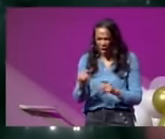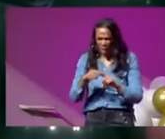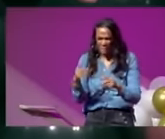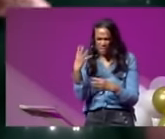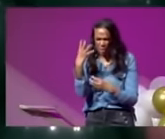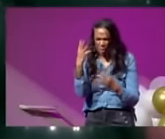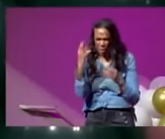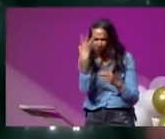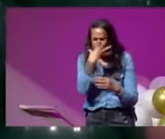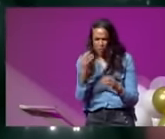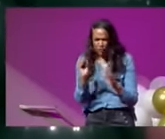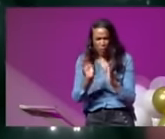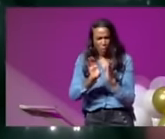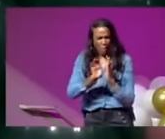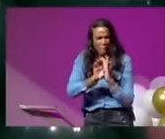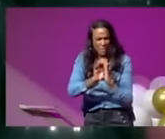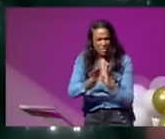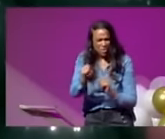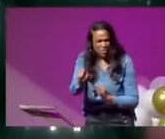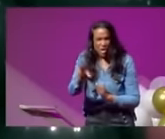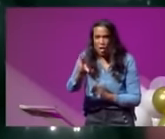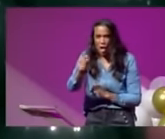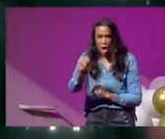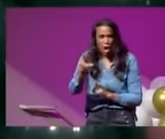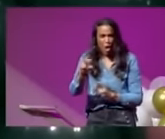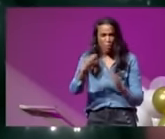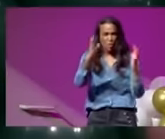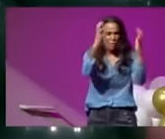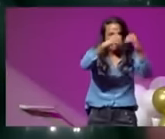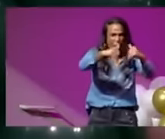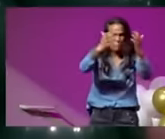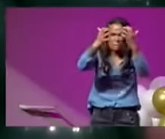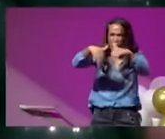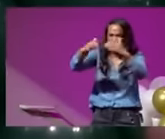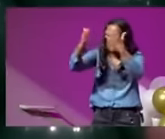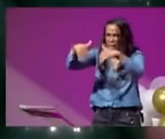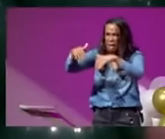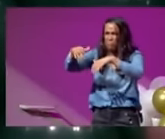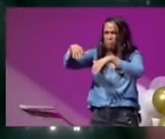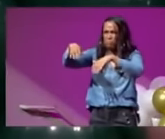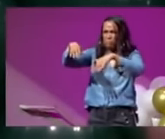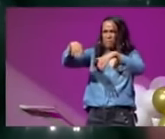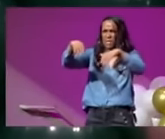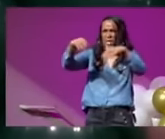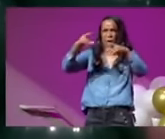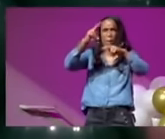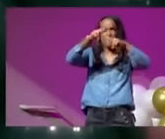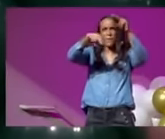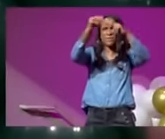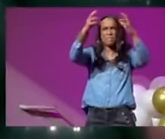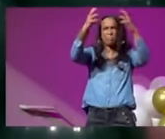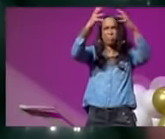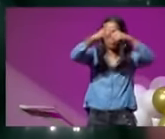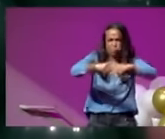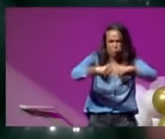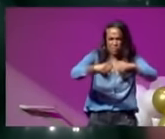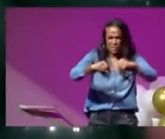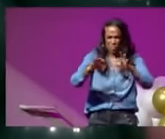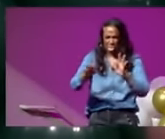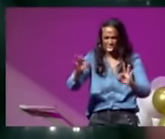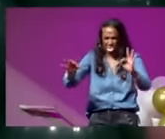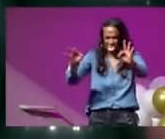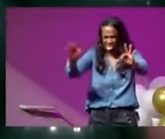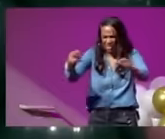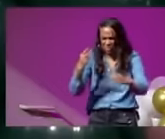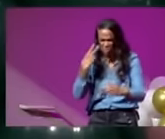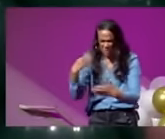devastation and destruction. It's our Redeemer born on top of rubble. Of course, y'all know